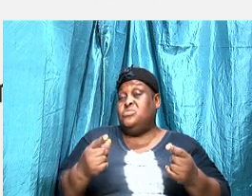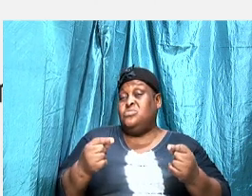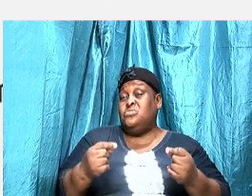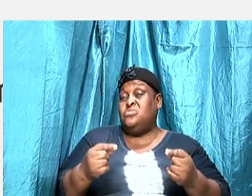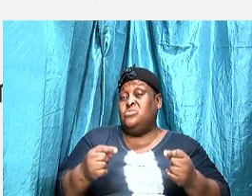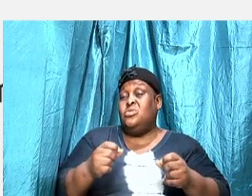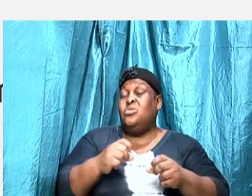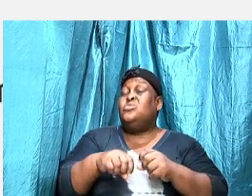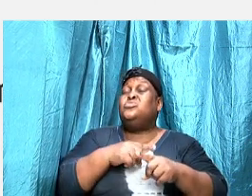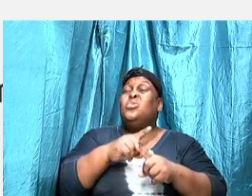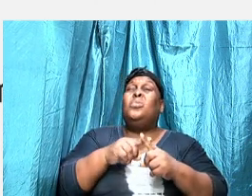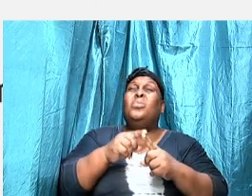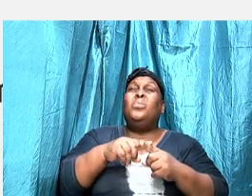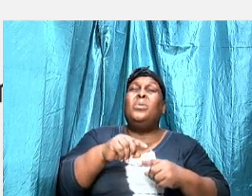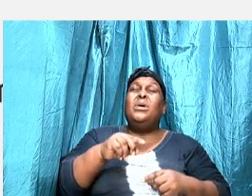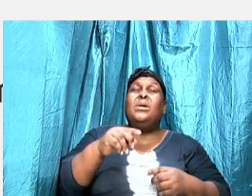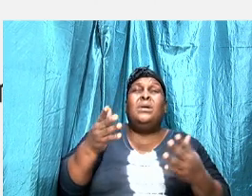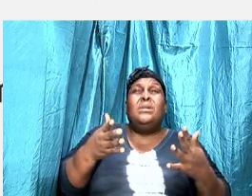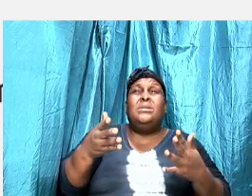So what Paul was doing, he was actually